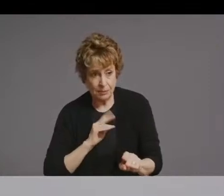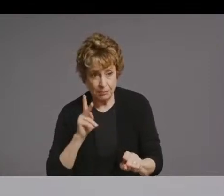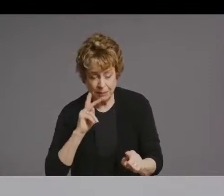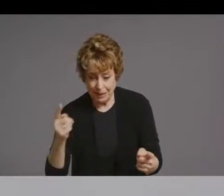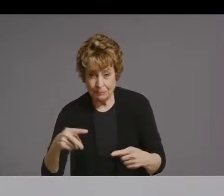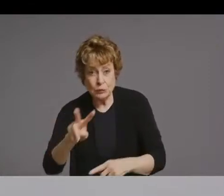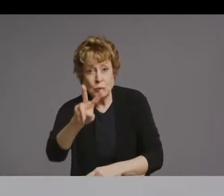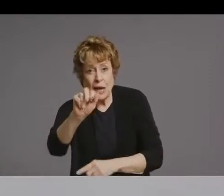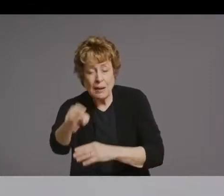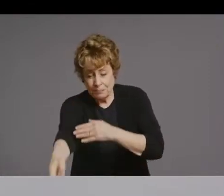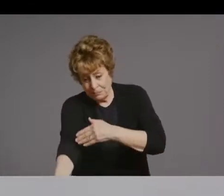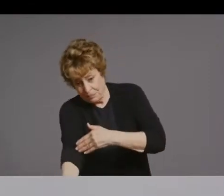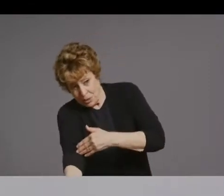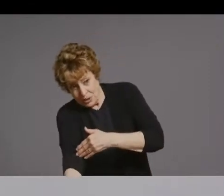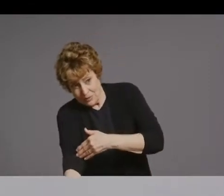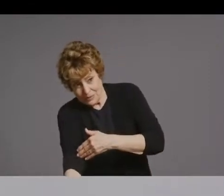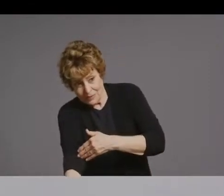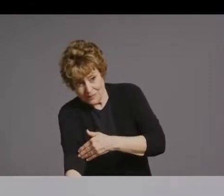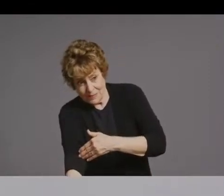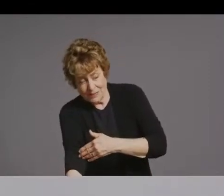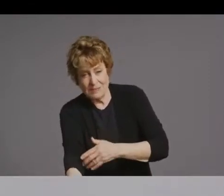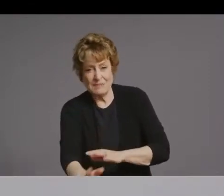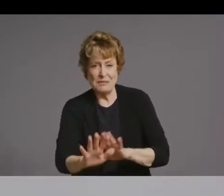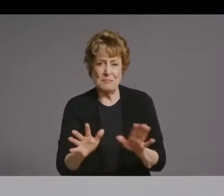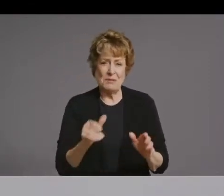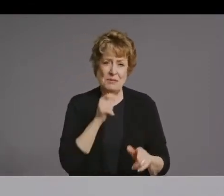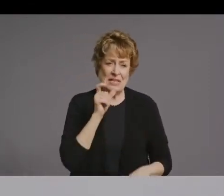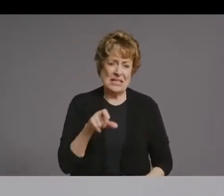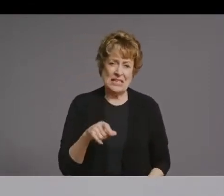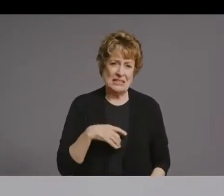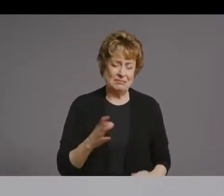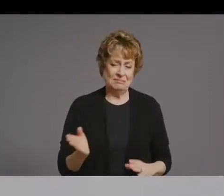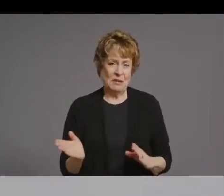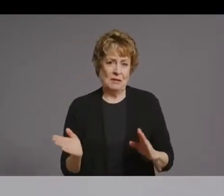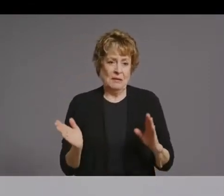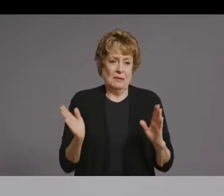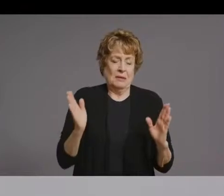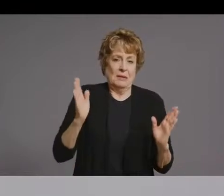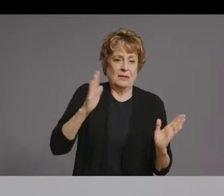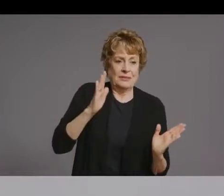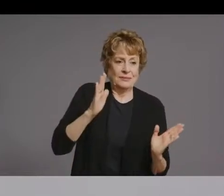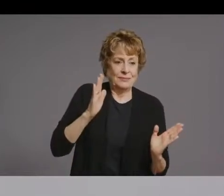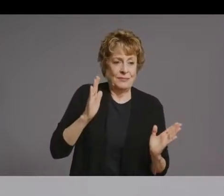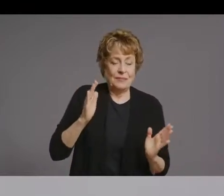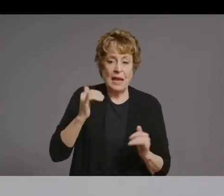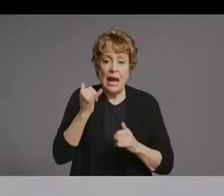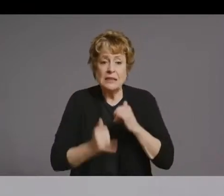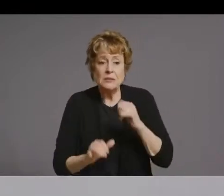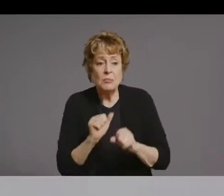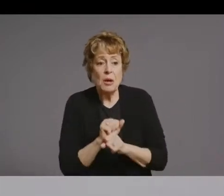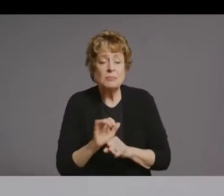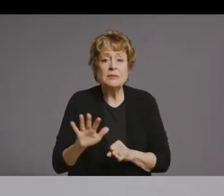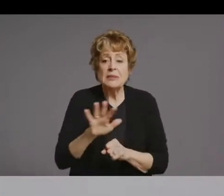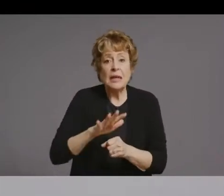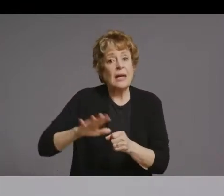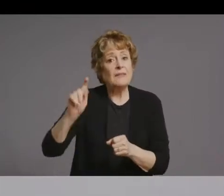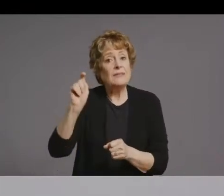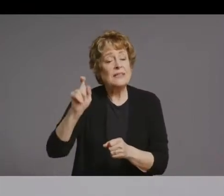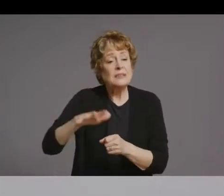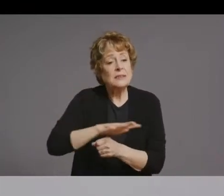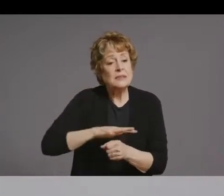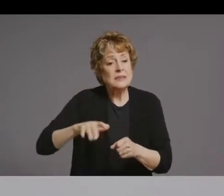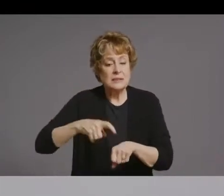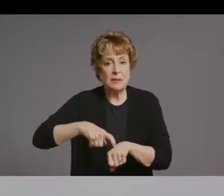vaccine. What we kind of noticed with last week's allocations, the last appointments in the Phoenix metropolitan area were in the middle of the